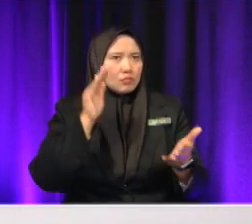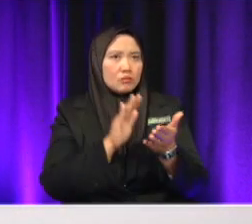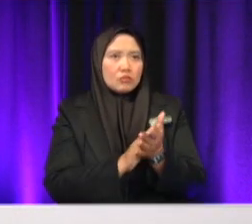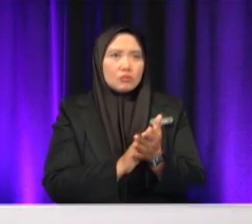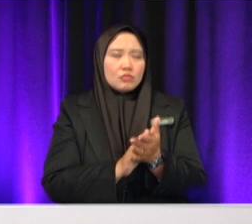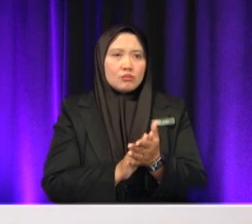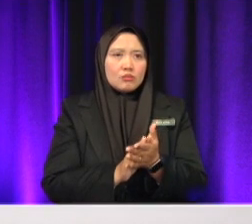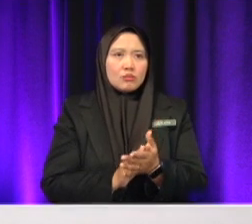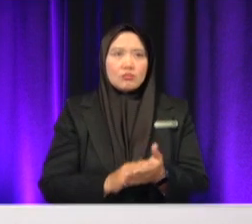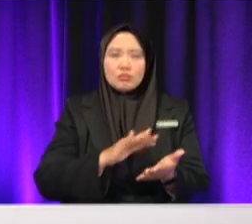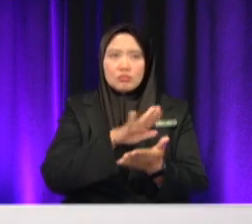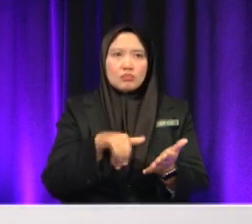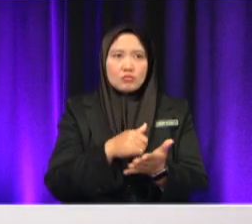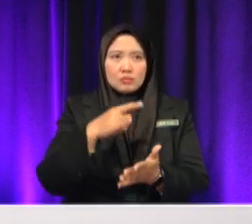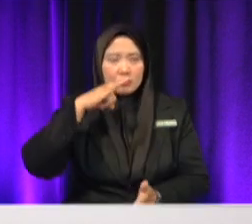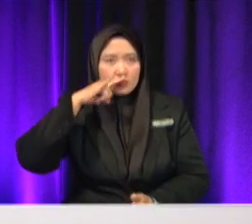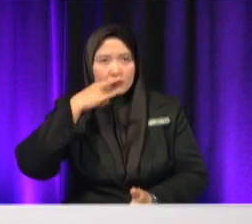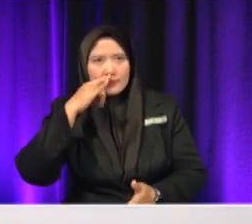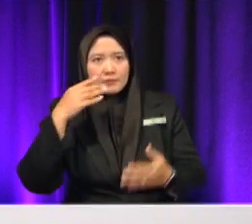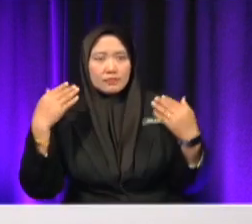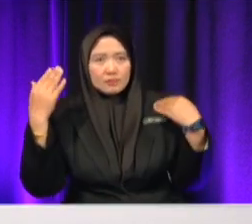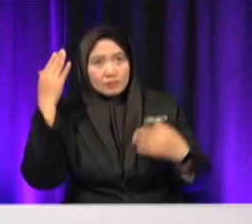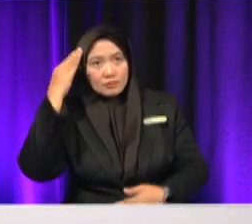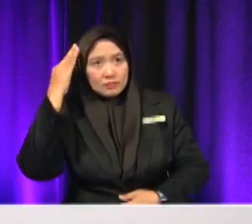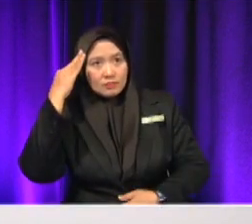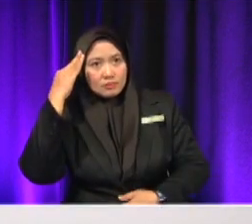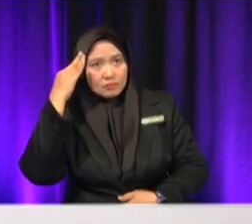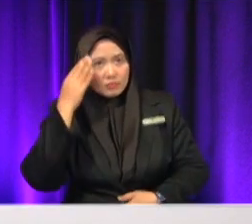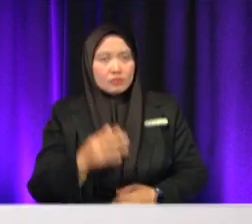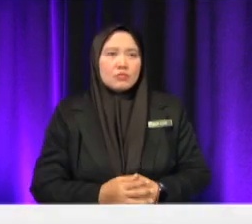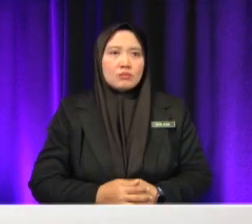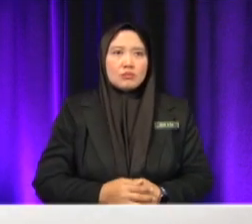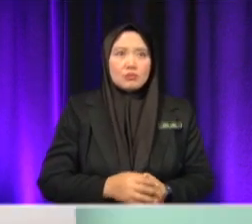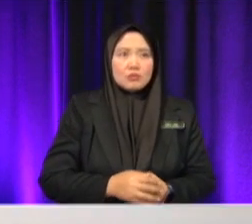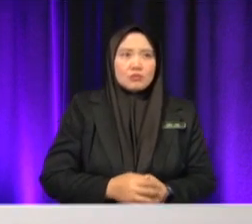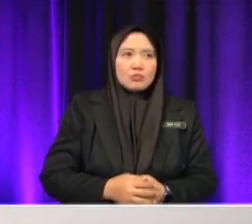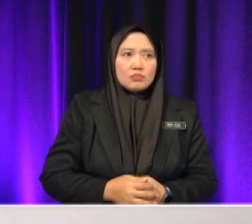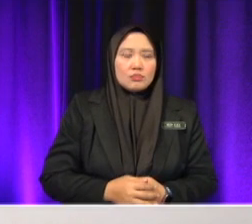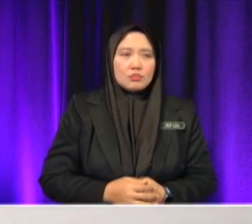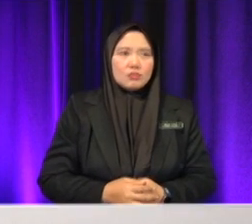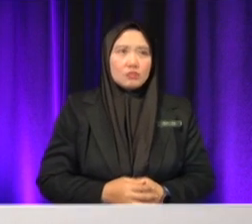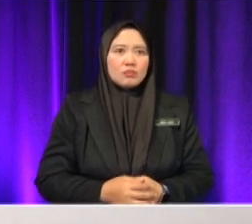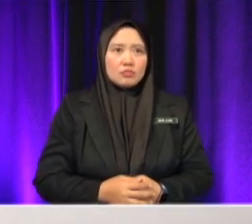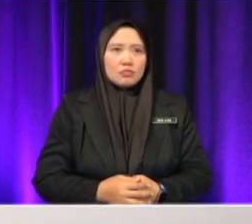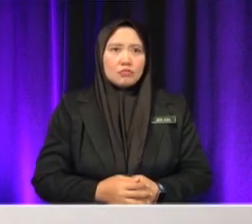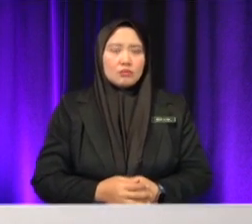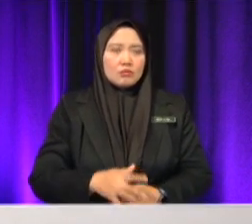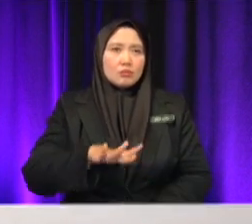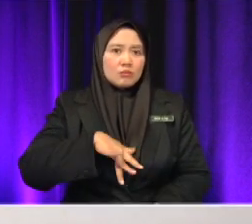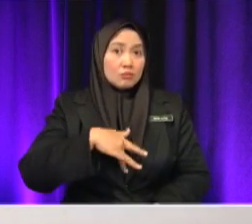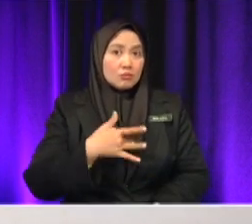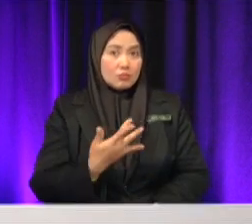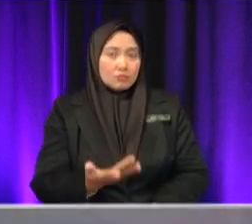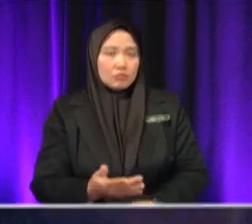means those kids have common sense and they take initiative to the wrong things that they see. Oh. Okay, yeah, that's another